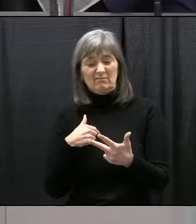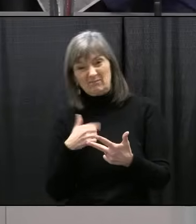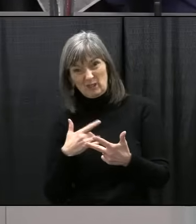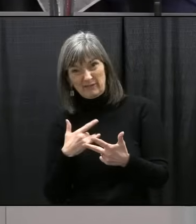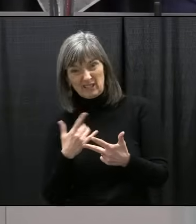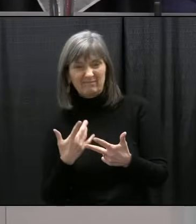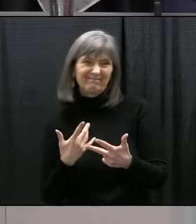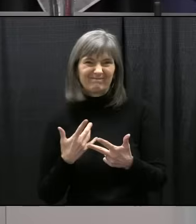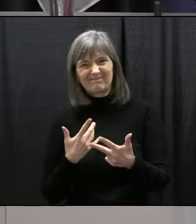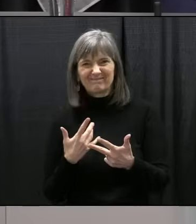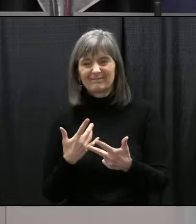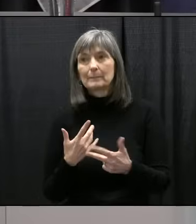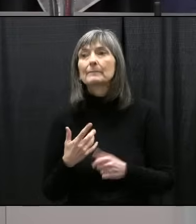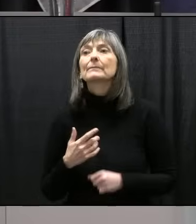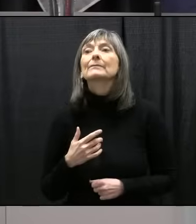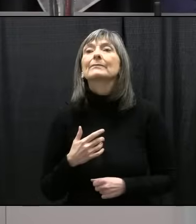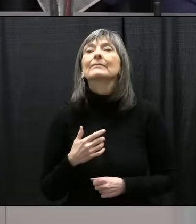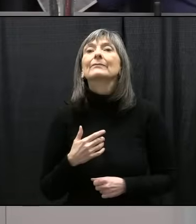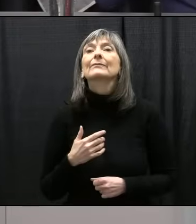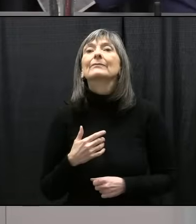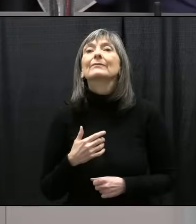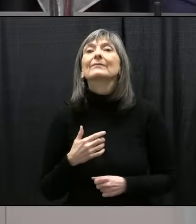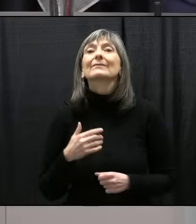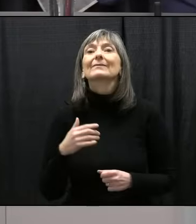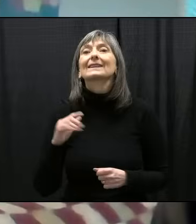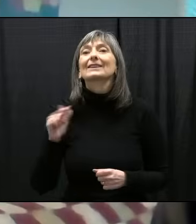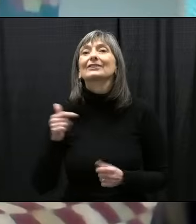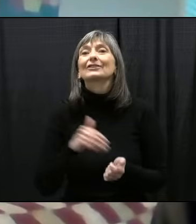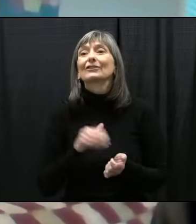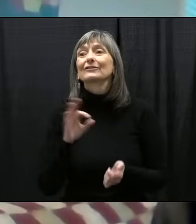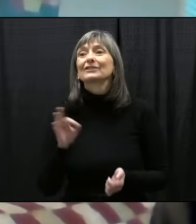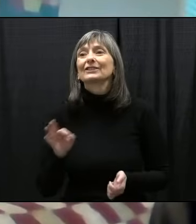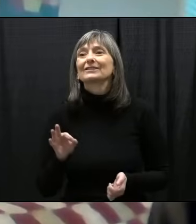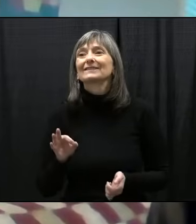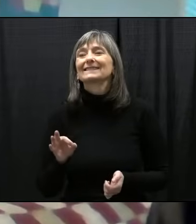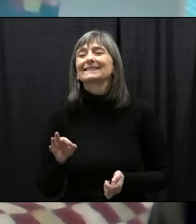So to date, there's been. Sorry, go ahead, Dr. Fitzgerald.